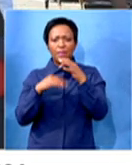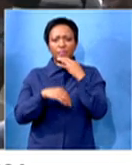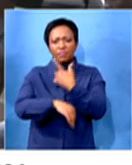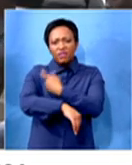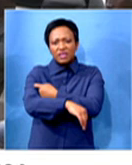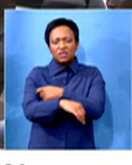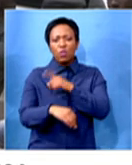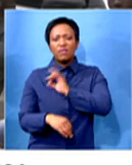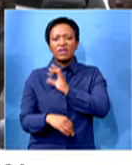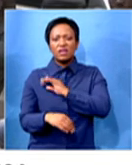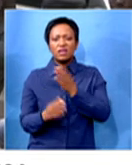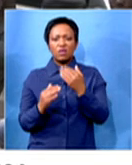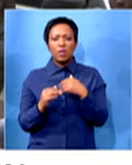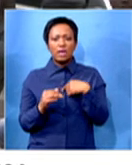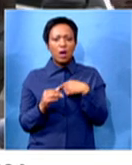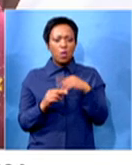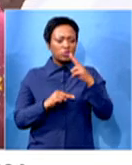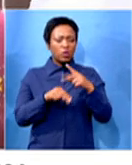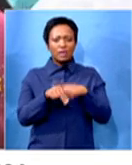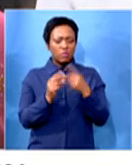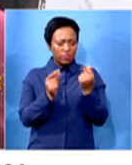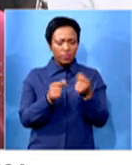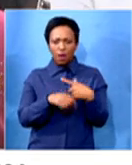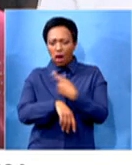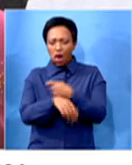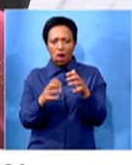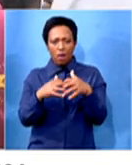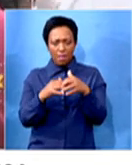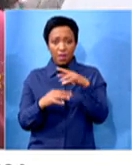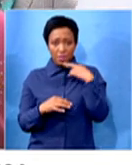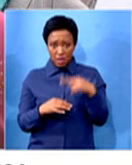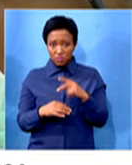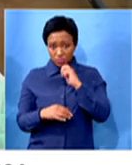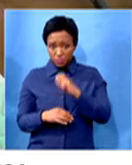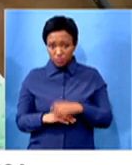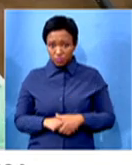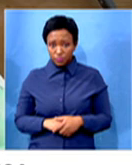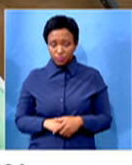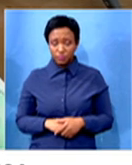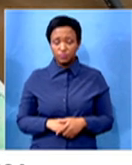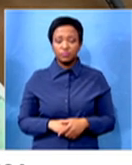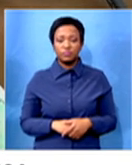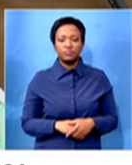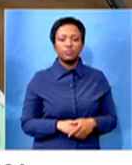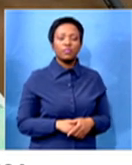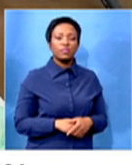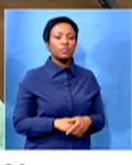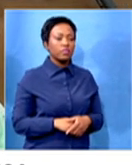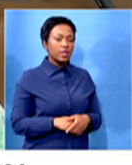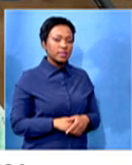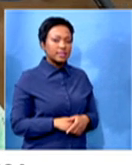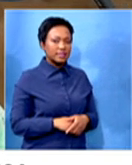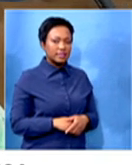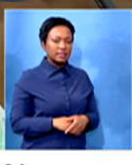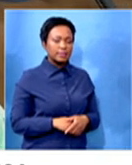that shortcuts will be taken, I can imagine this is a reality. Yeah, I think, you know, it's absolutely right